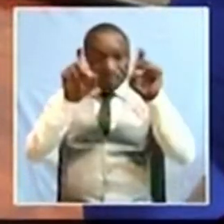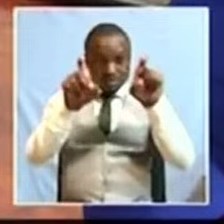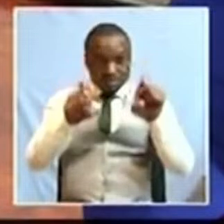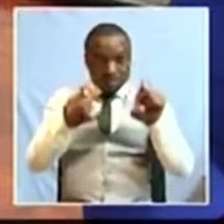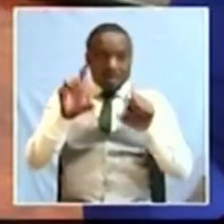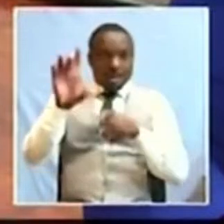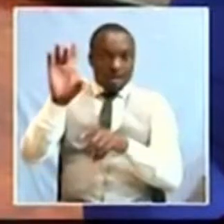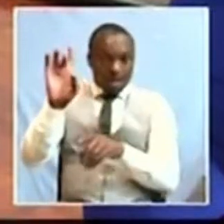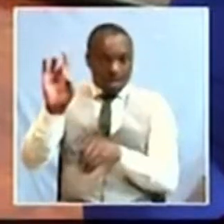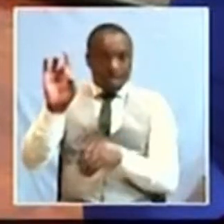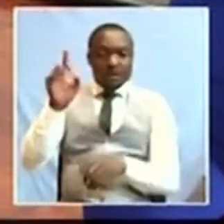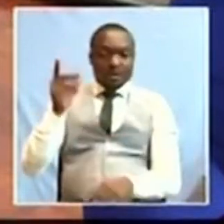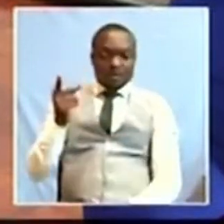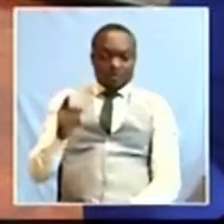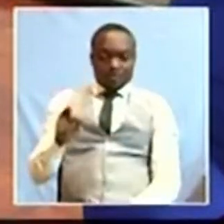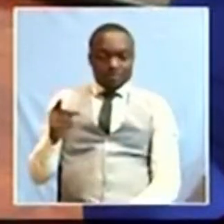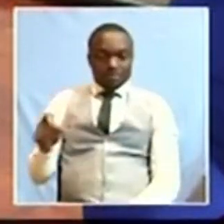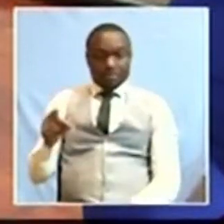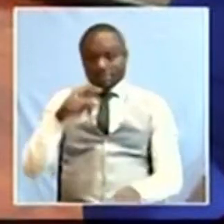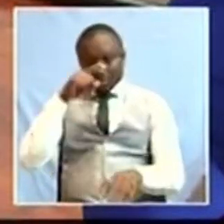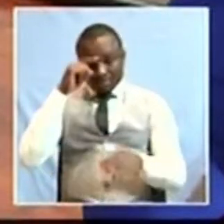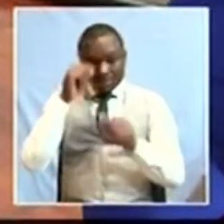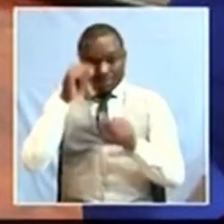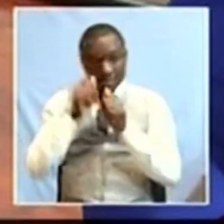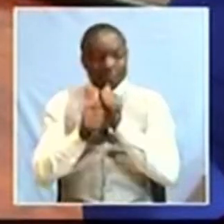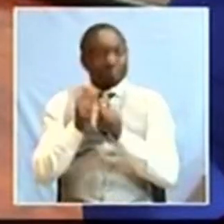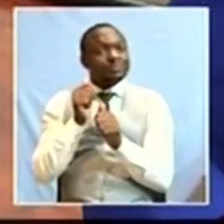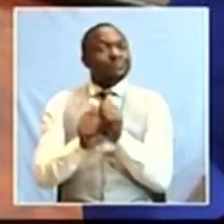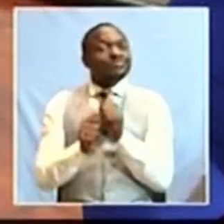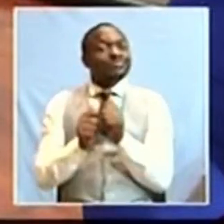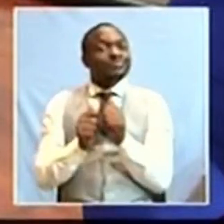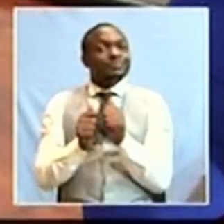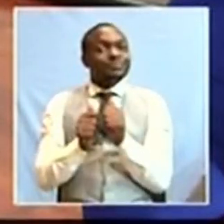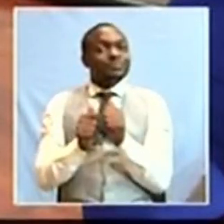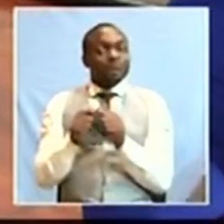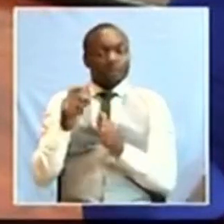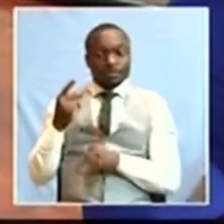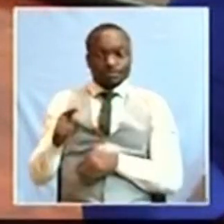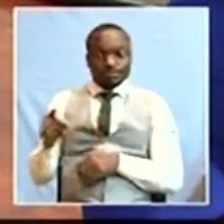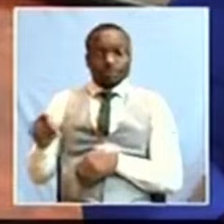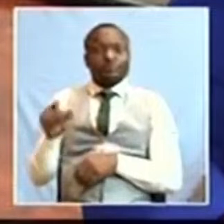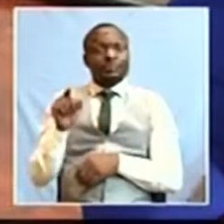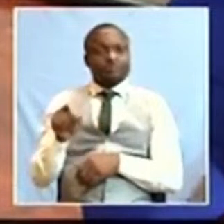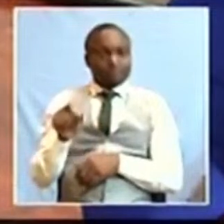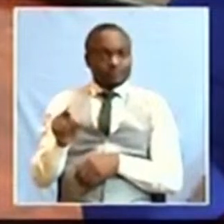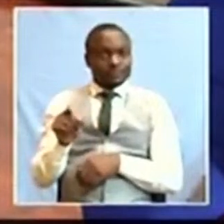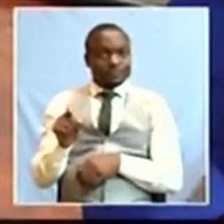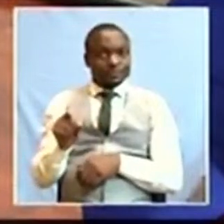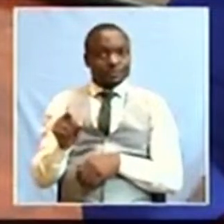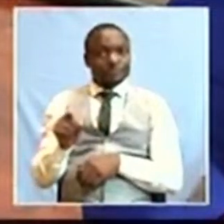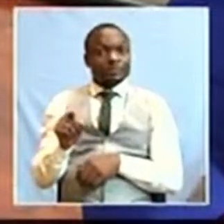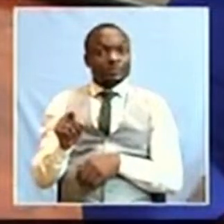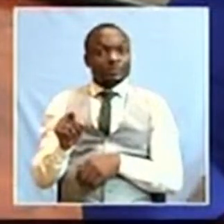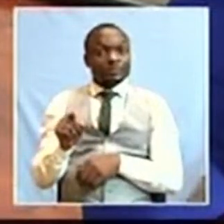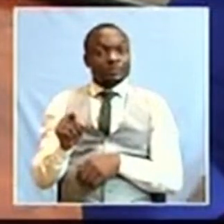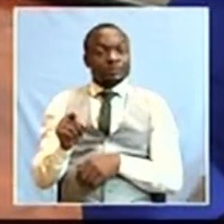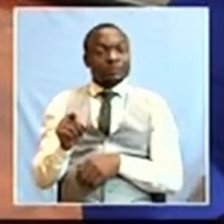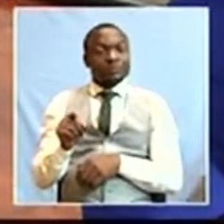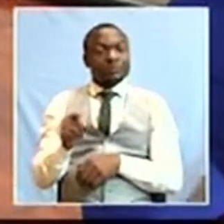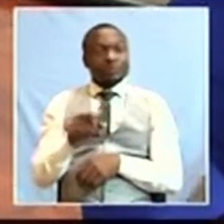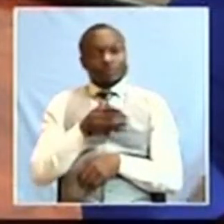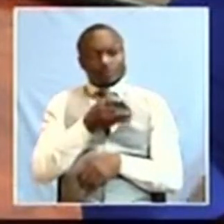the 8 properties was due to the fact that the properties in question are situated in